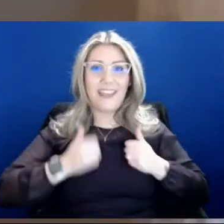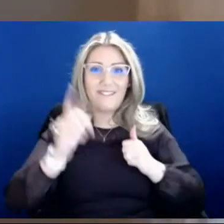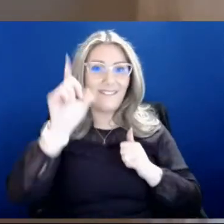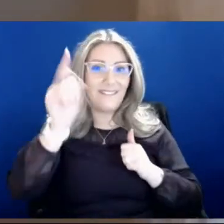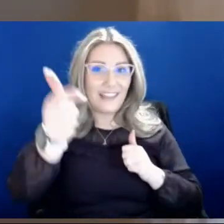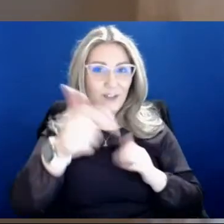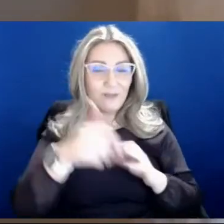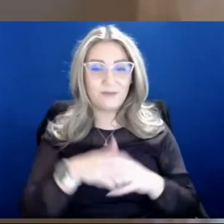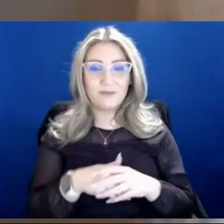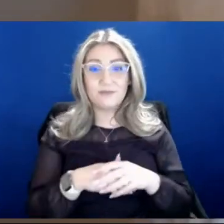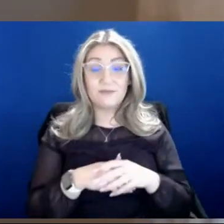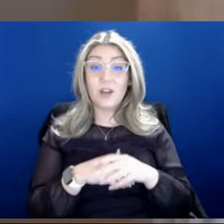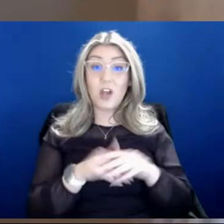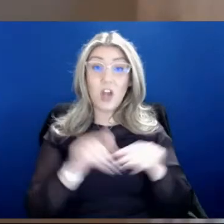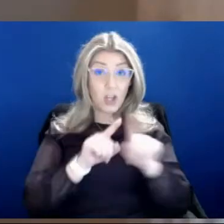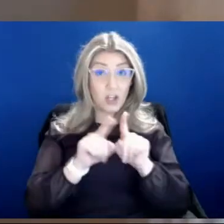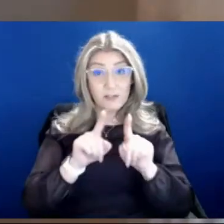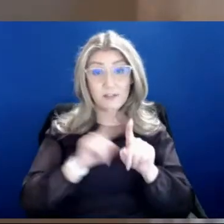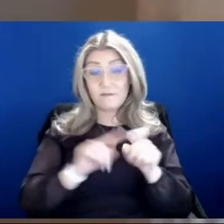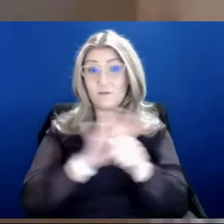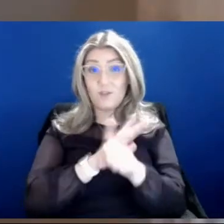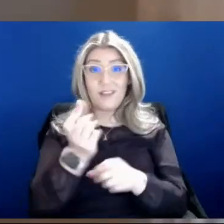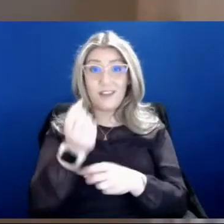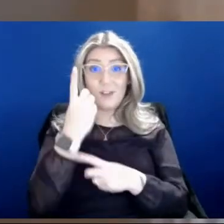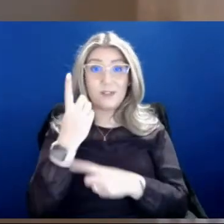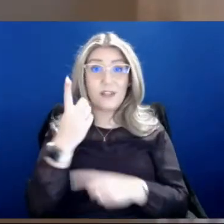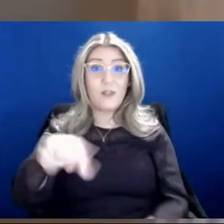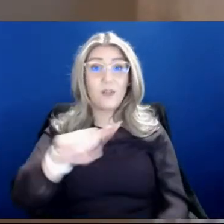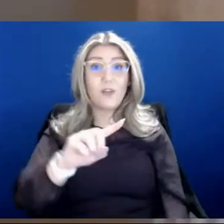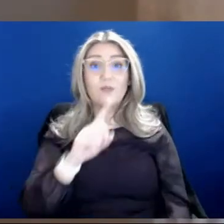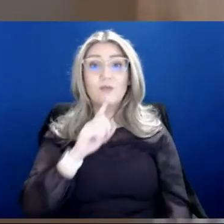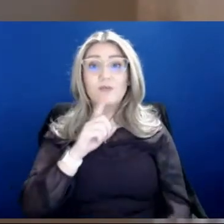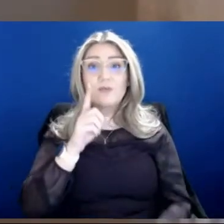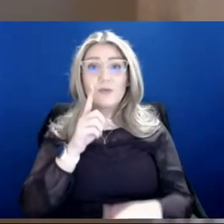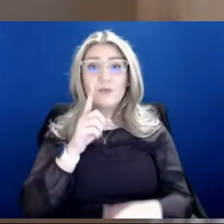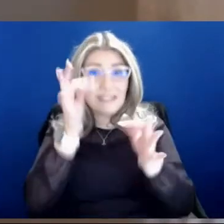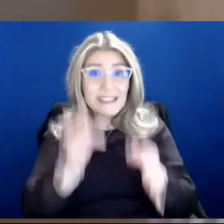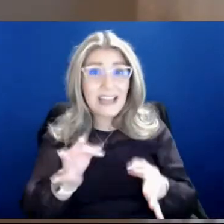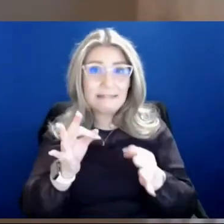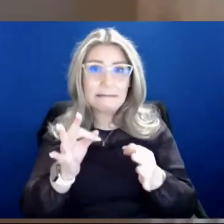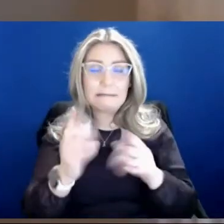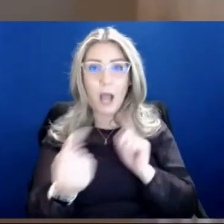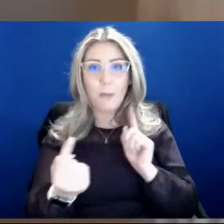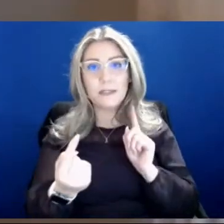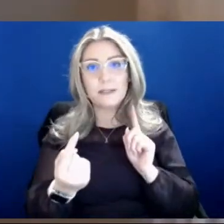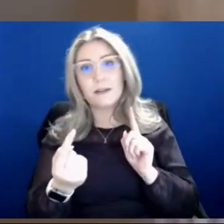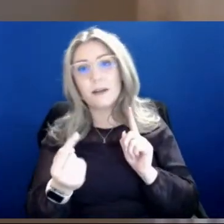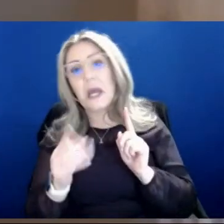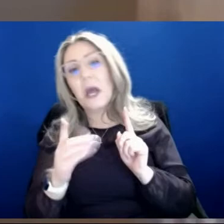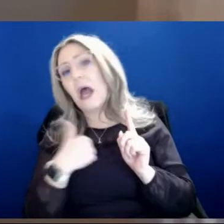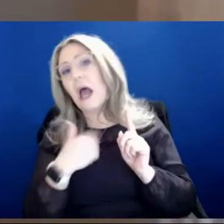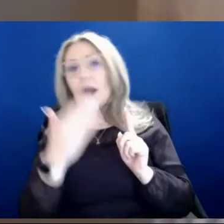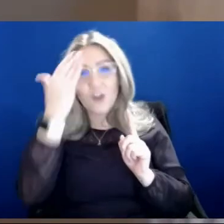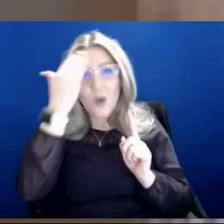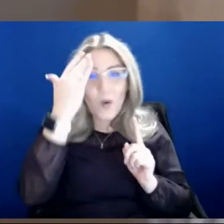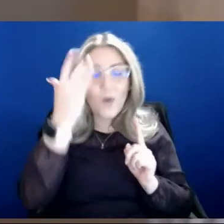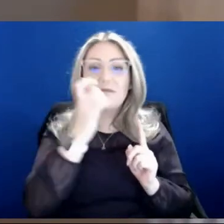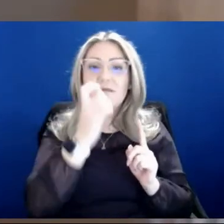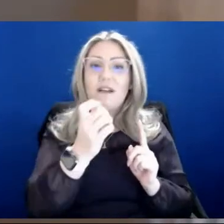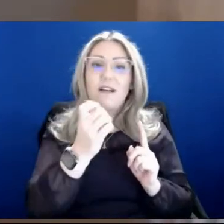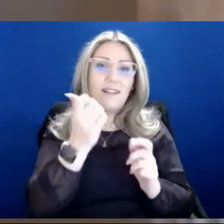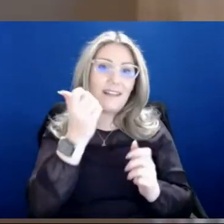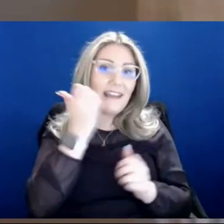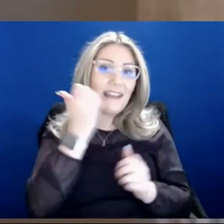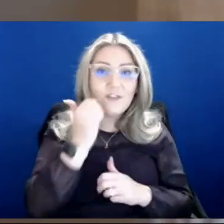I also completely understand those who chose the opposite route, where, hey, I know that not every day is given,